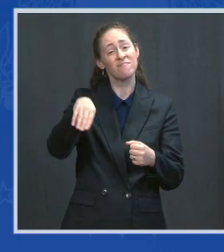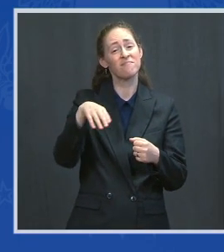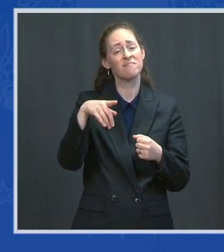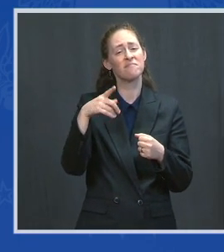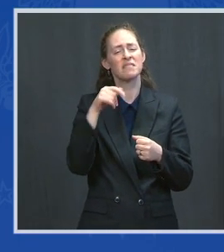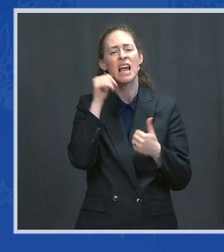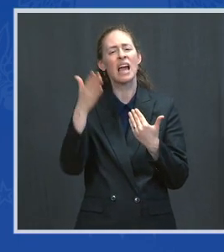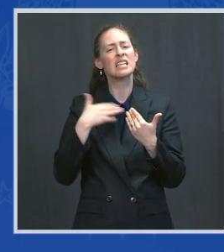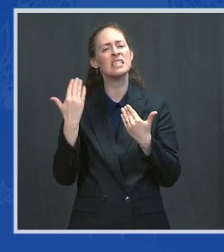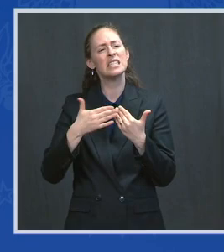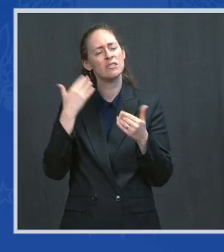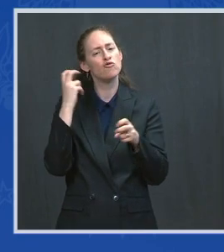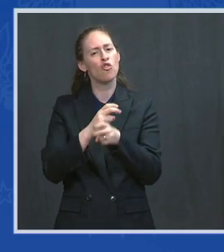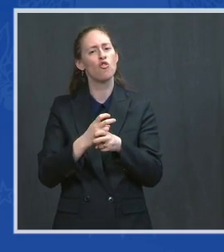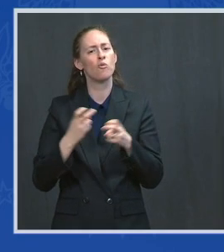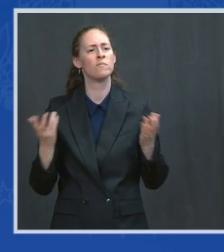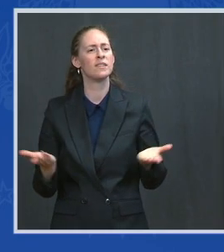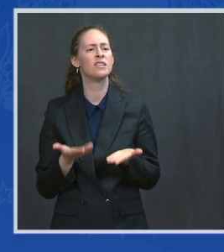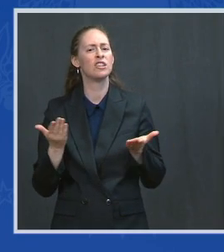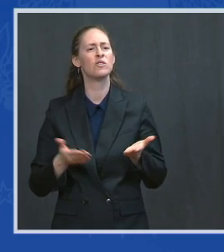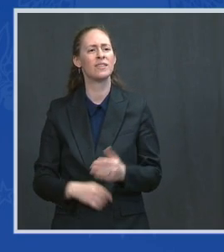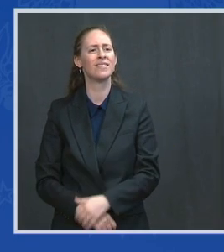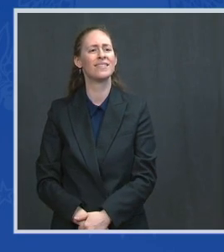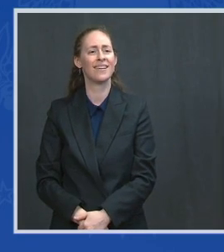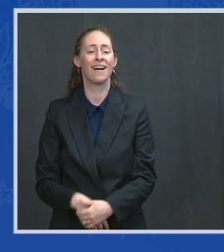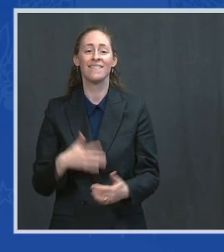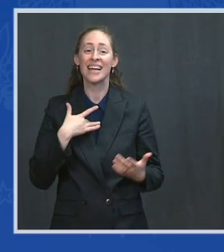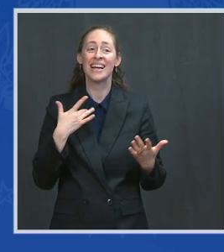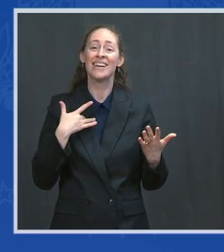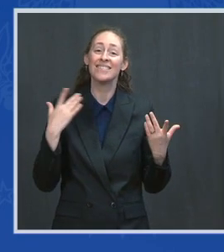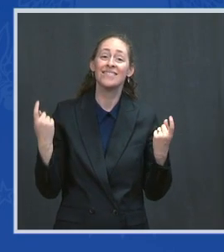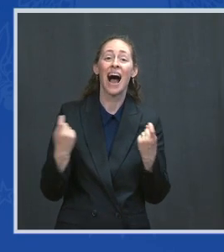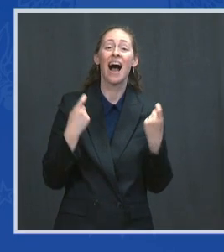No matter how celebratory it is, a law is being changed.